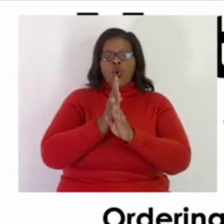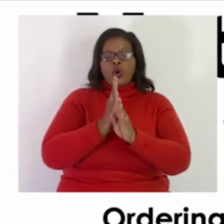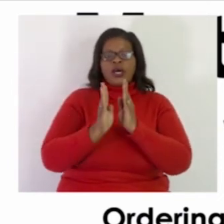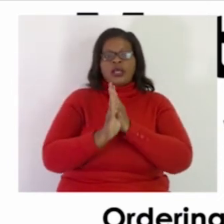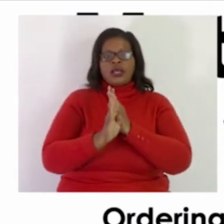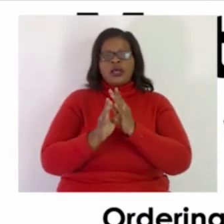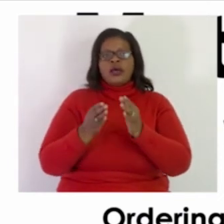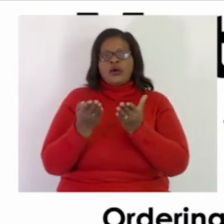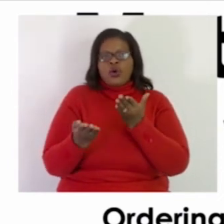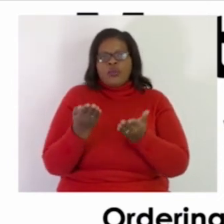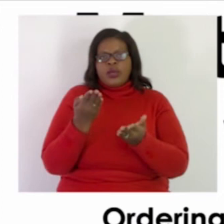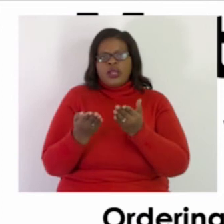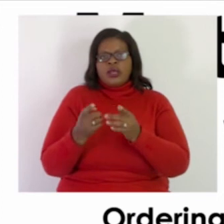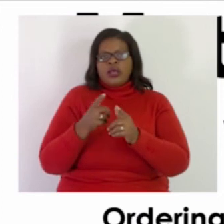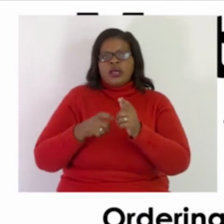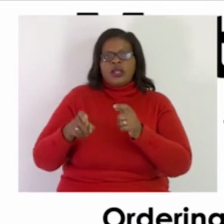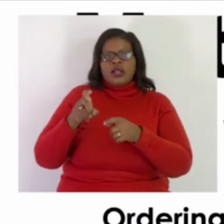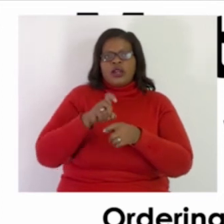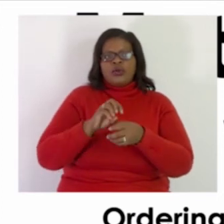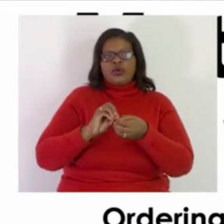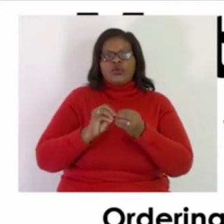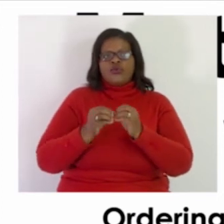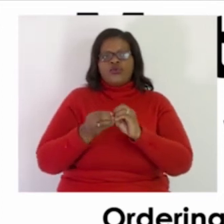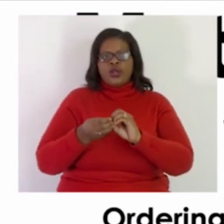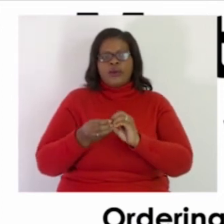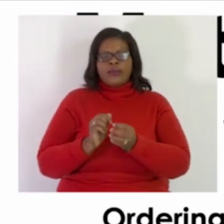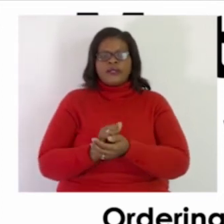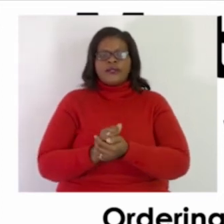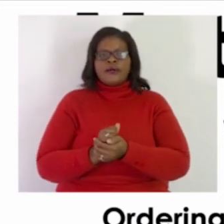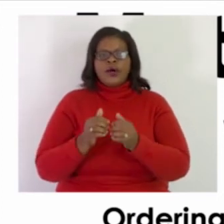numbers. So we'll start with ordering numbers.